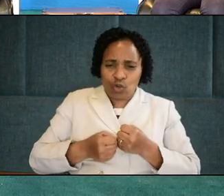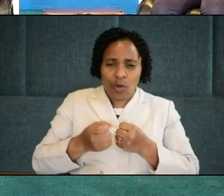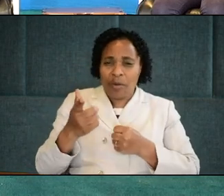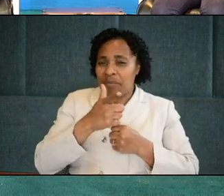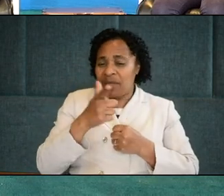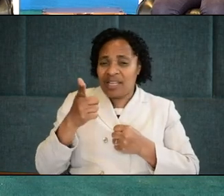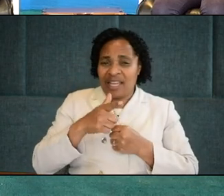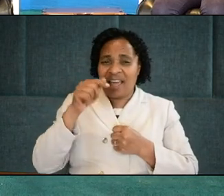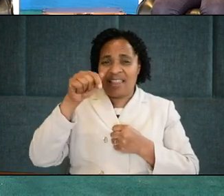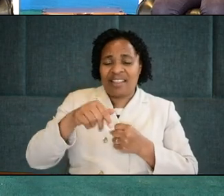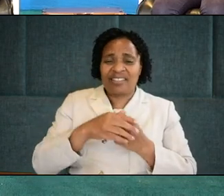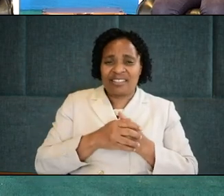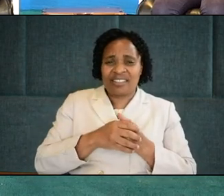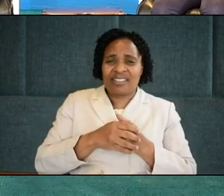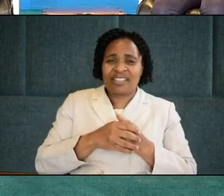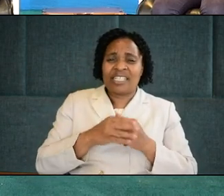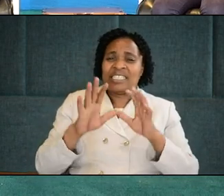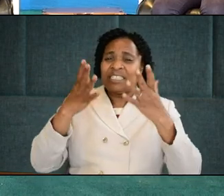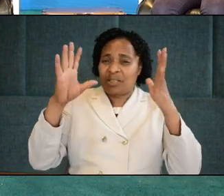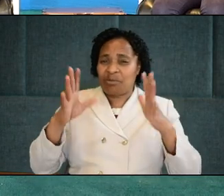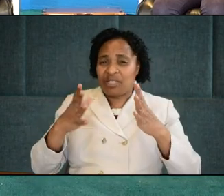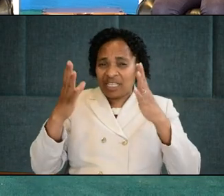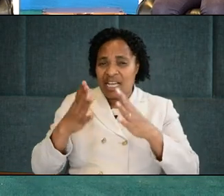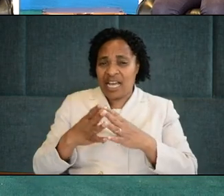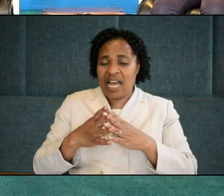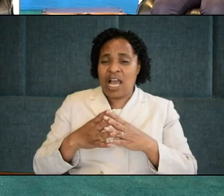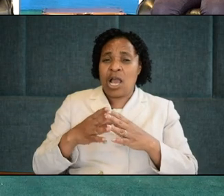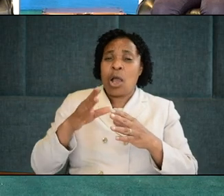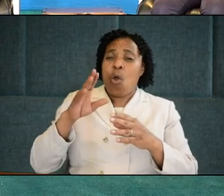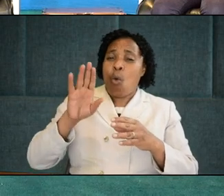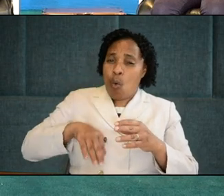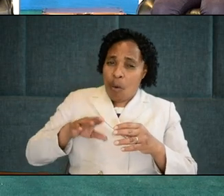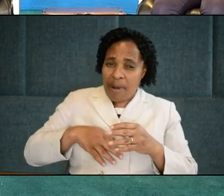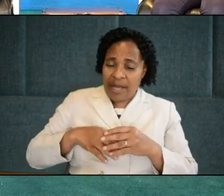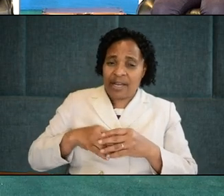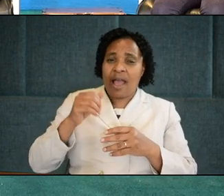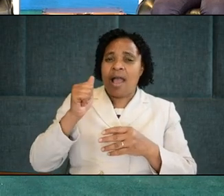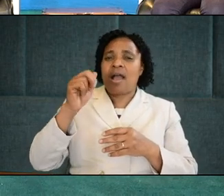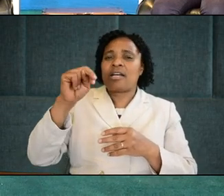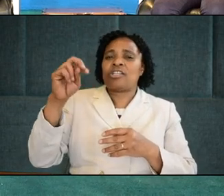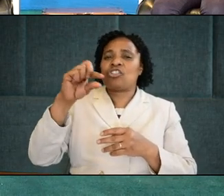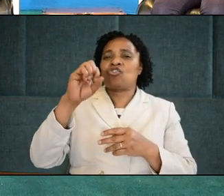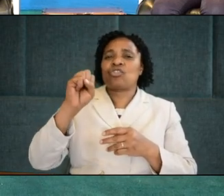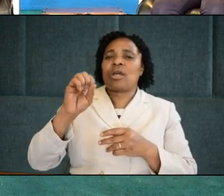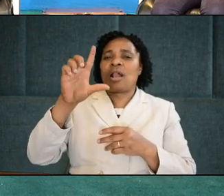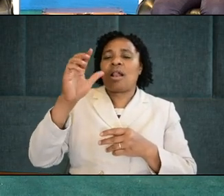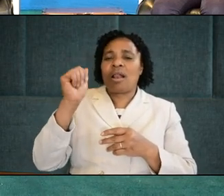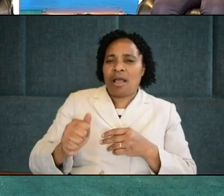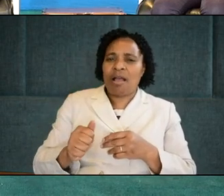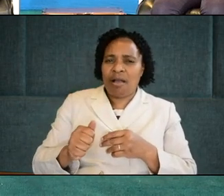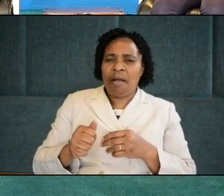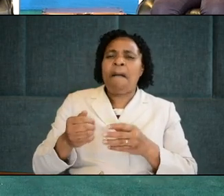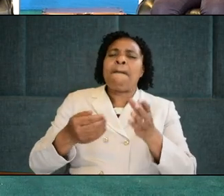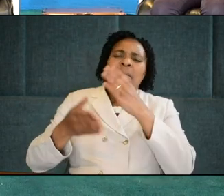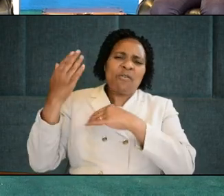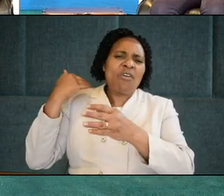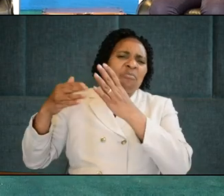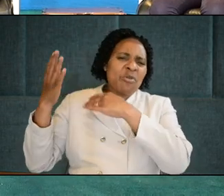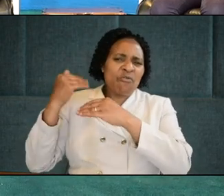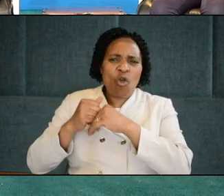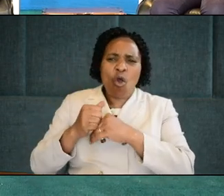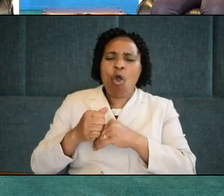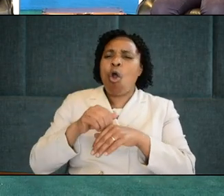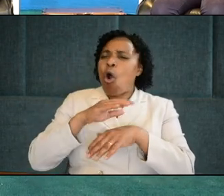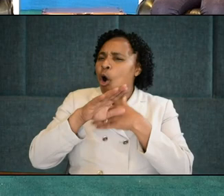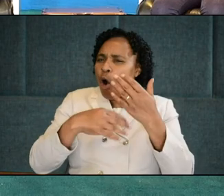You know, there's this, like, should I call her a celebrity in the U.S.? Yeah. She goes now by the name Angela White. You know, she used to trend before for all the